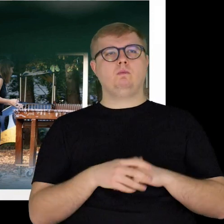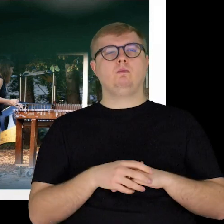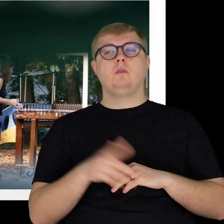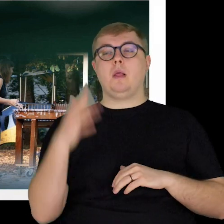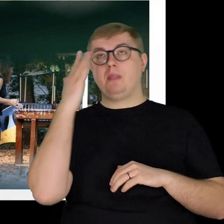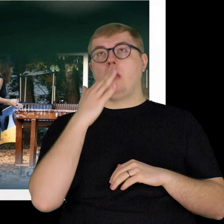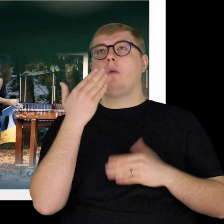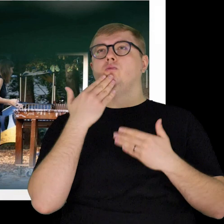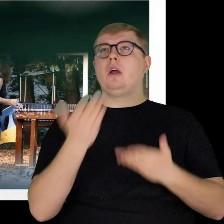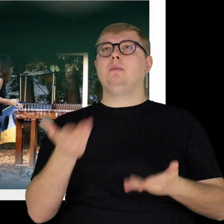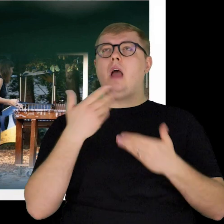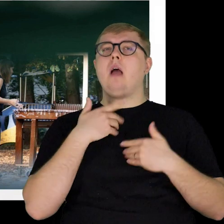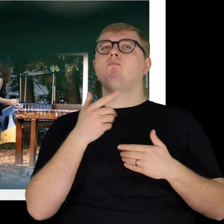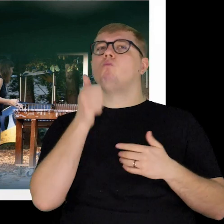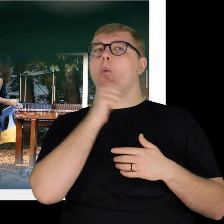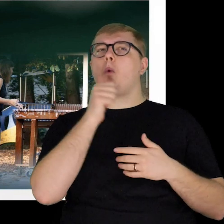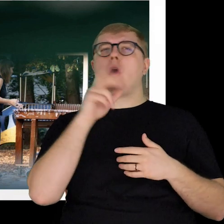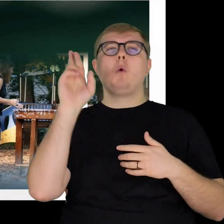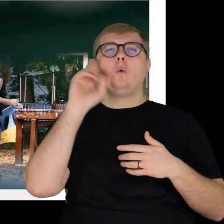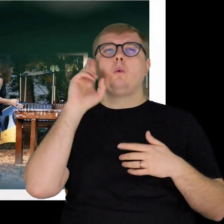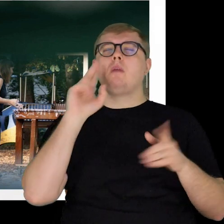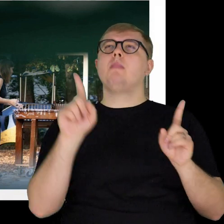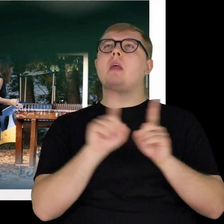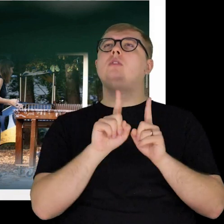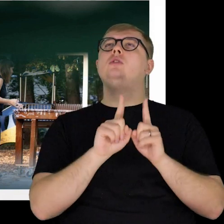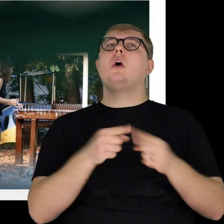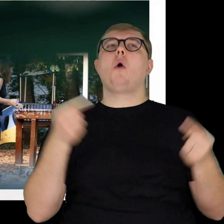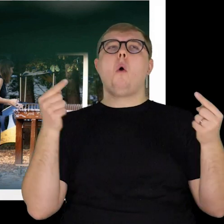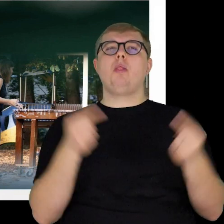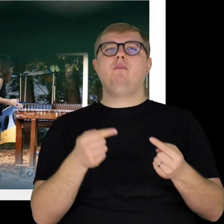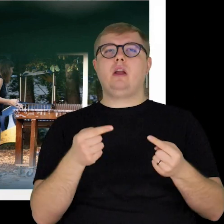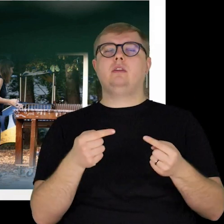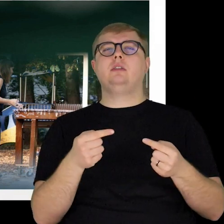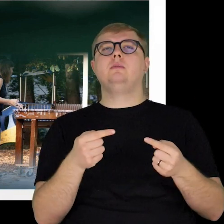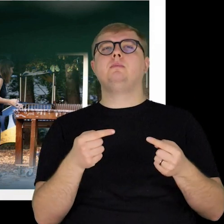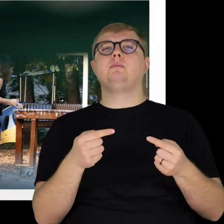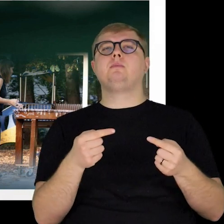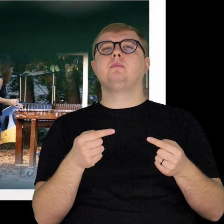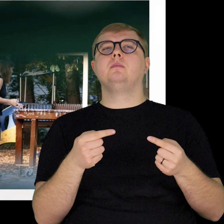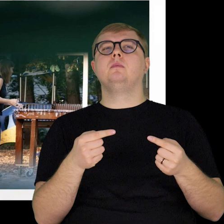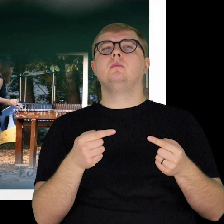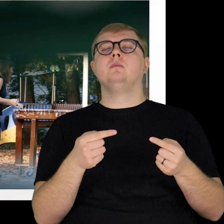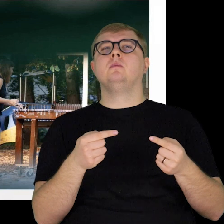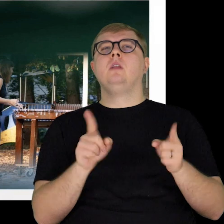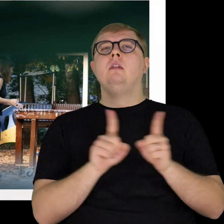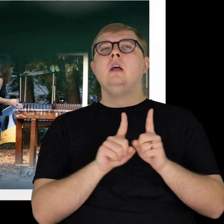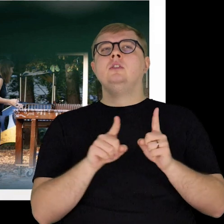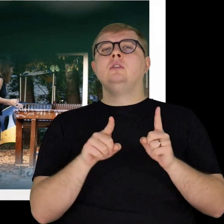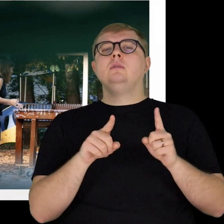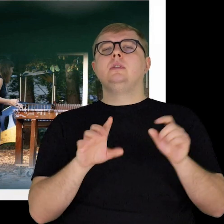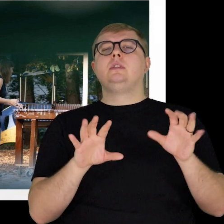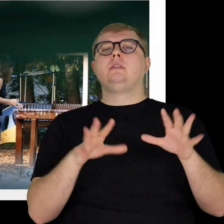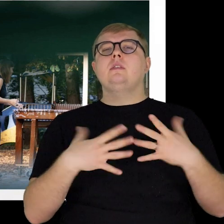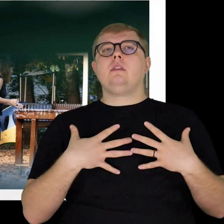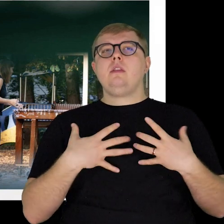grasp the conflict and tension produced by very simultaneous and